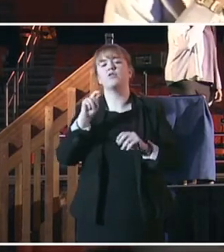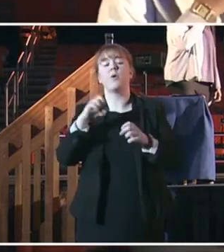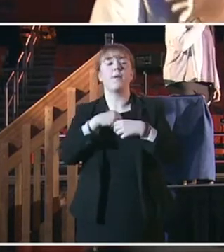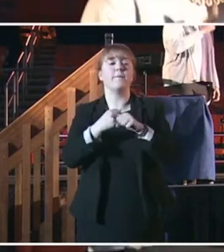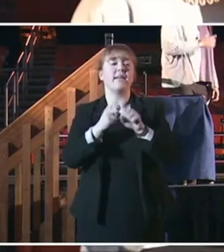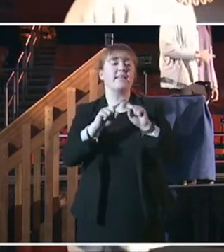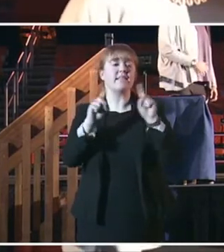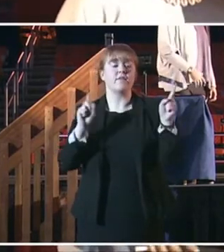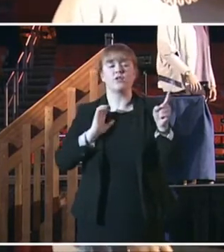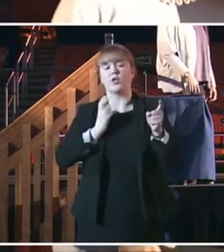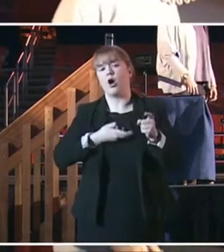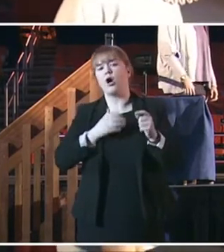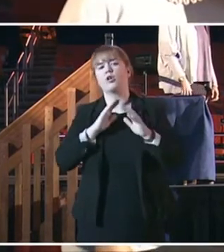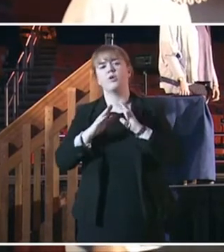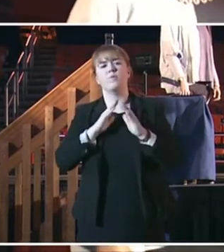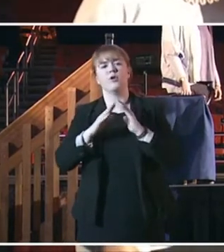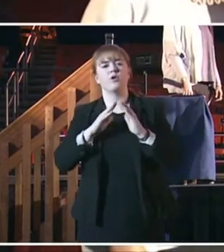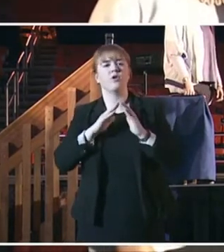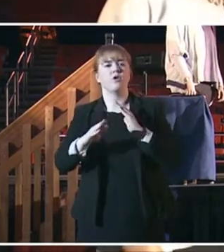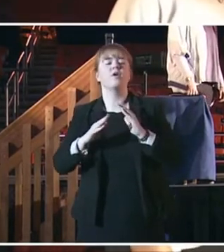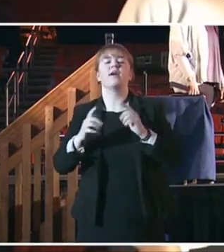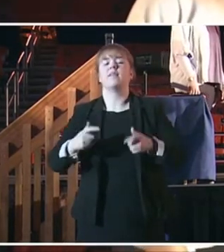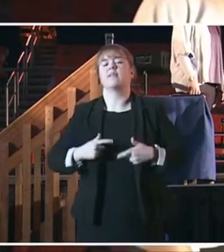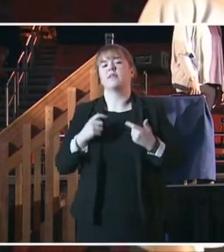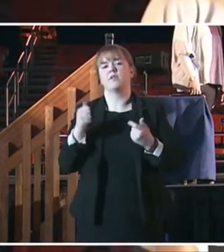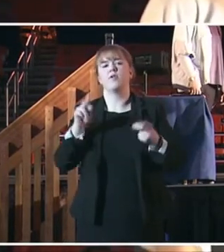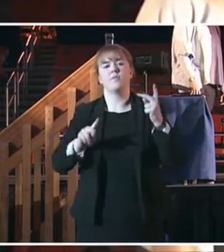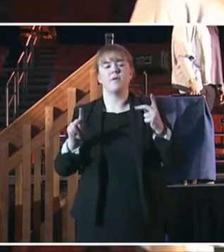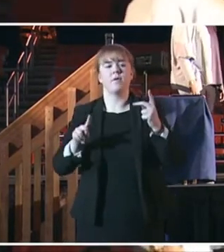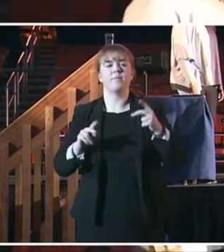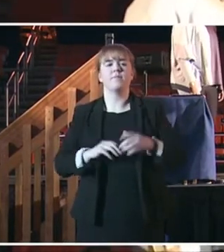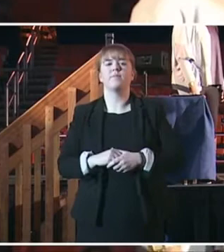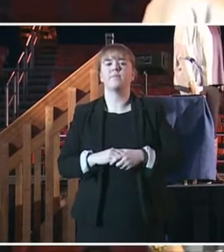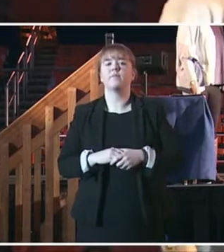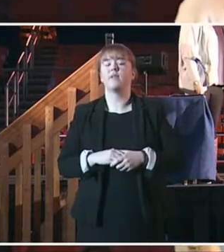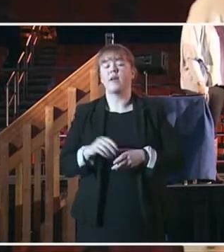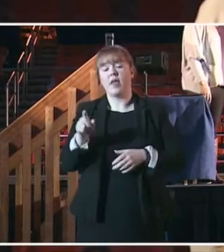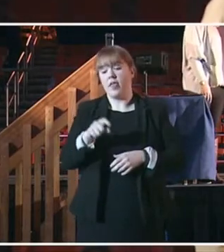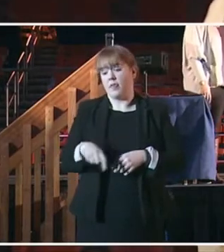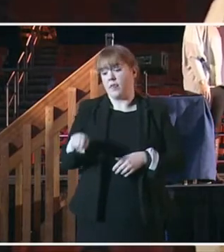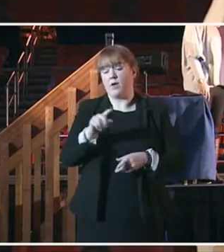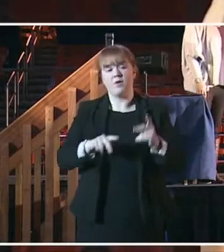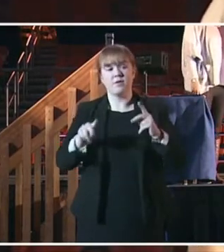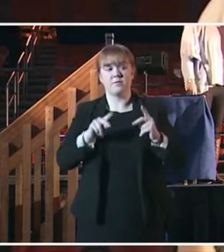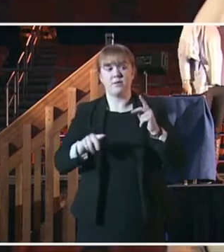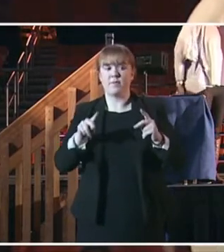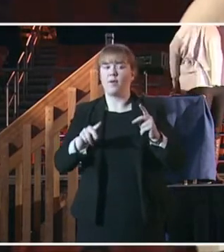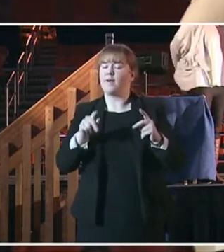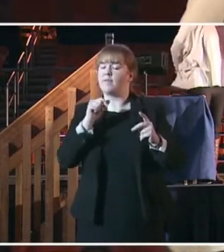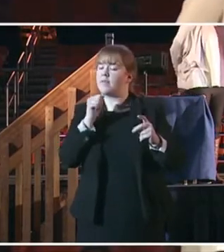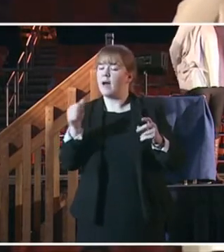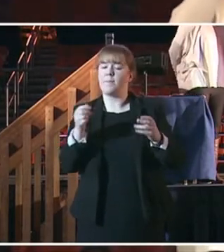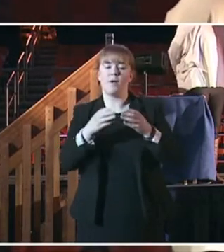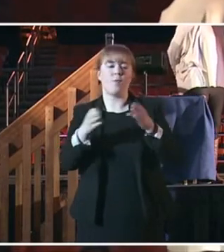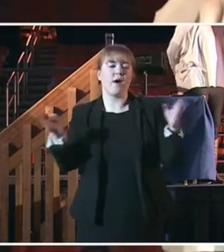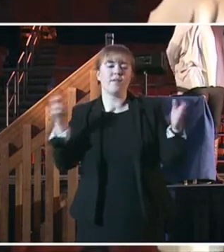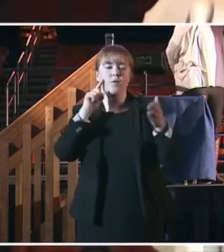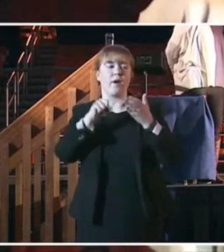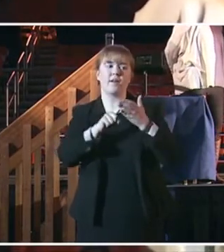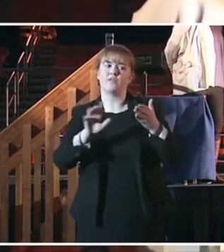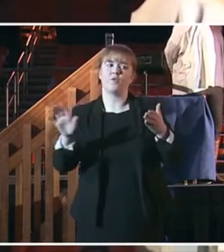in our community and in the lives of others, but who have not been widely recognized for their